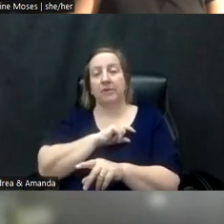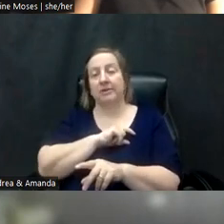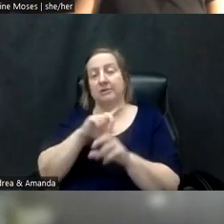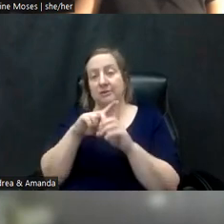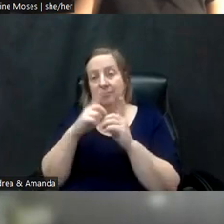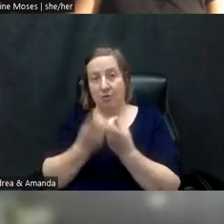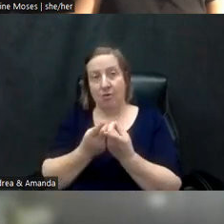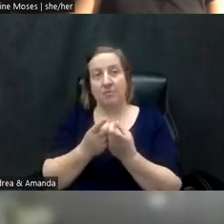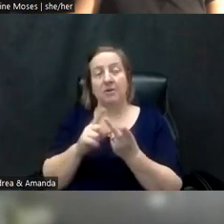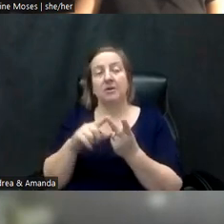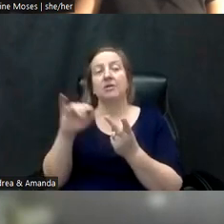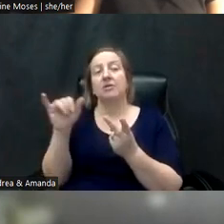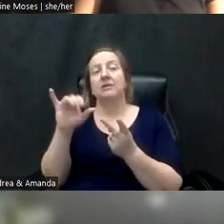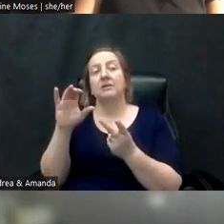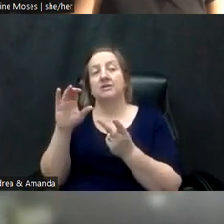also do the